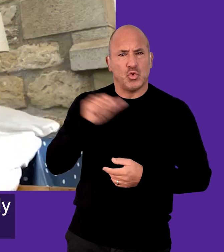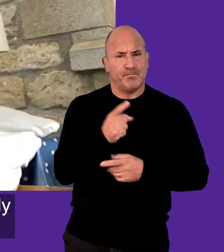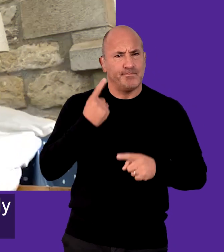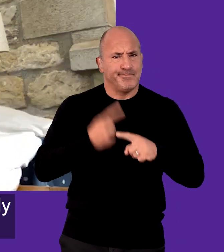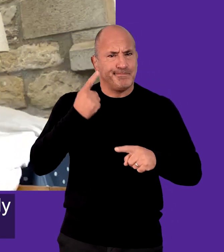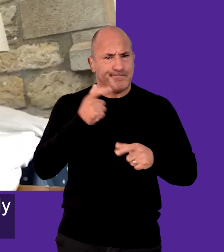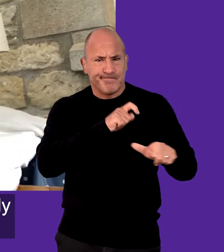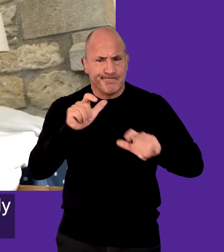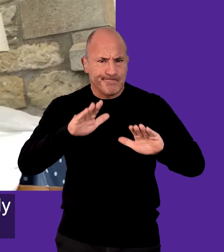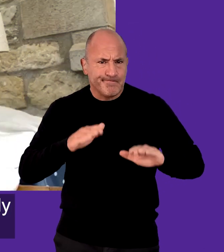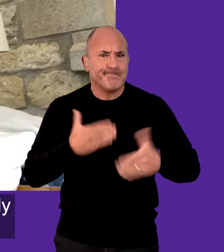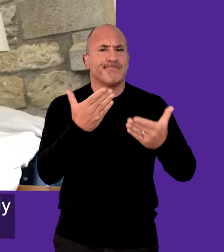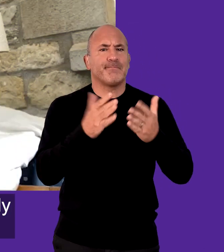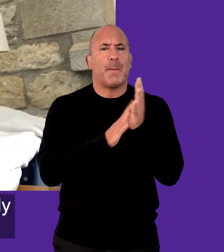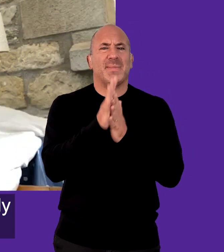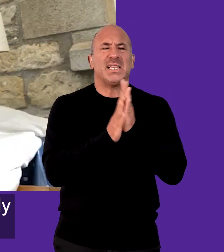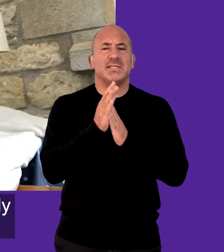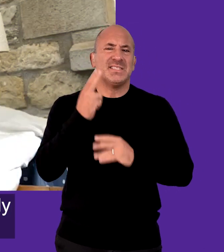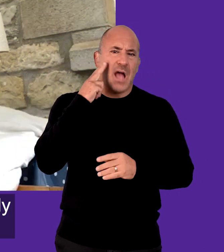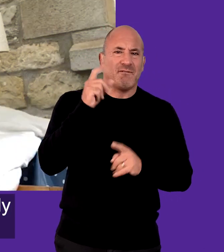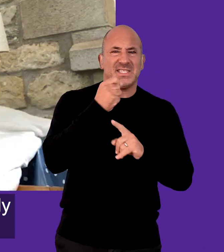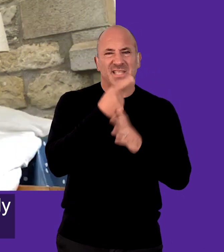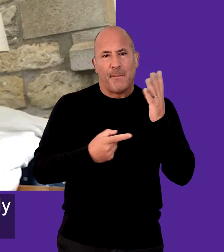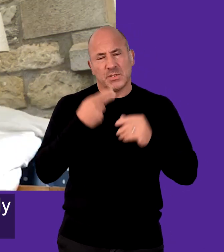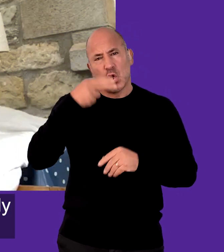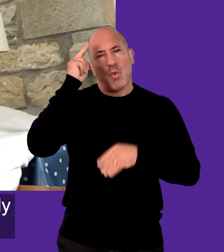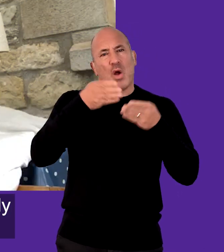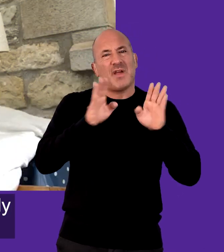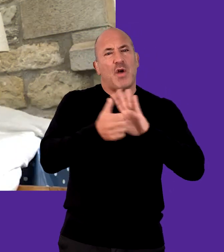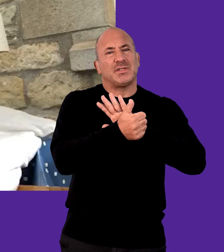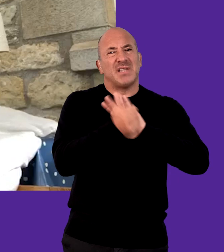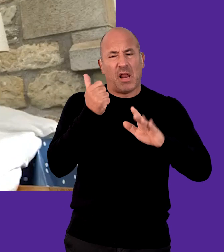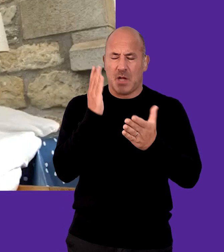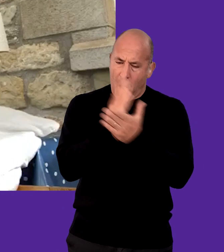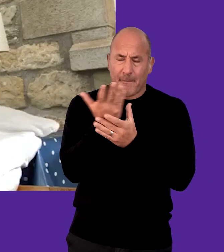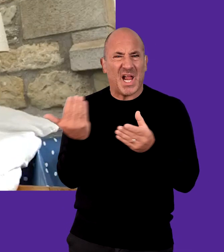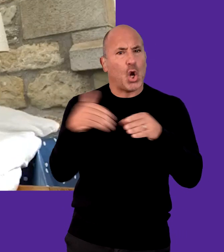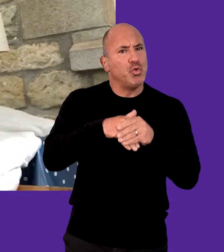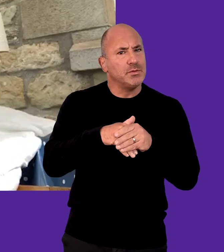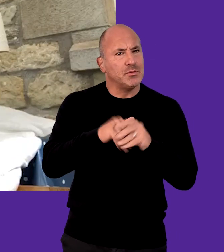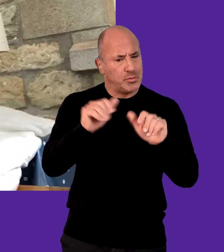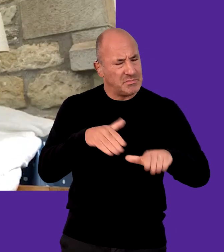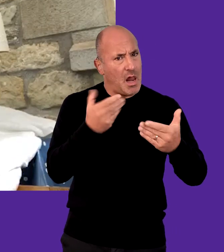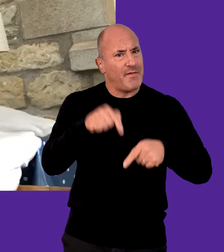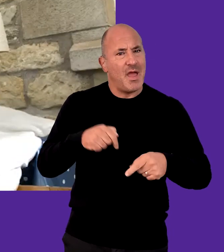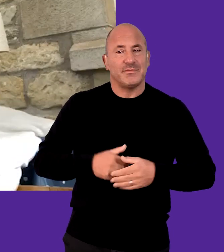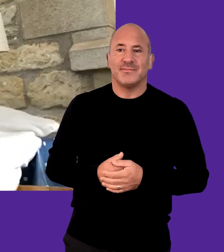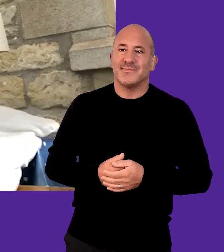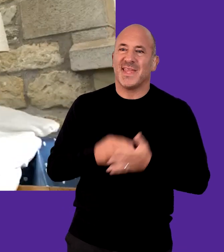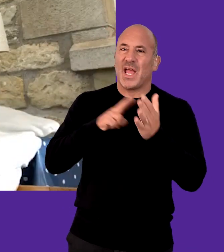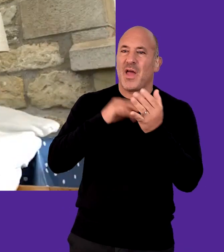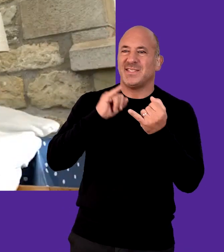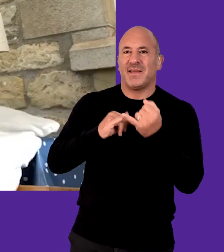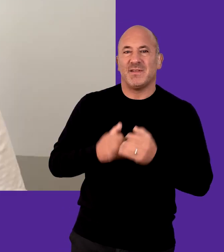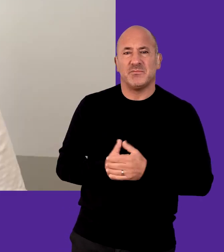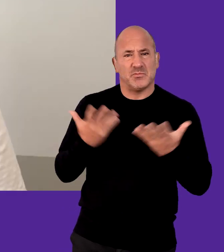Kate Lord. You should promptly and consistently deliver what's needed to ensure the inclusion of deaf, disabled and